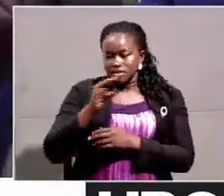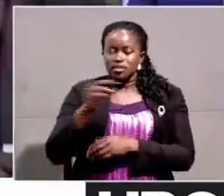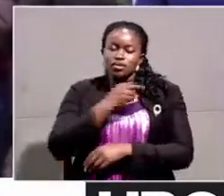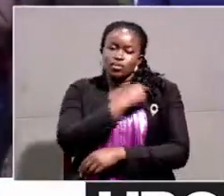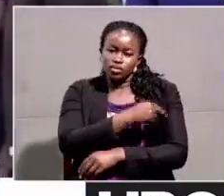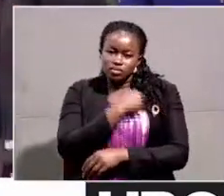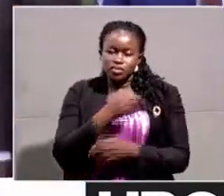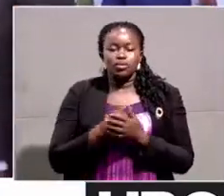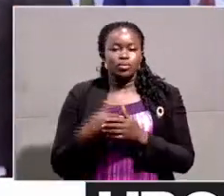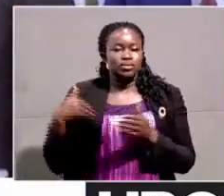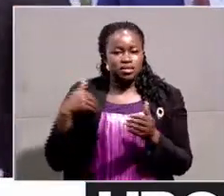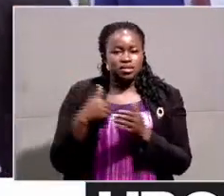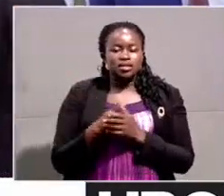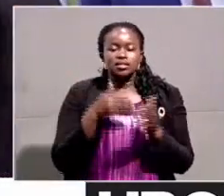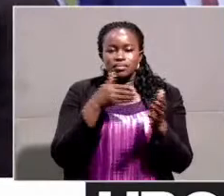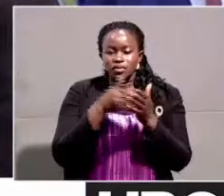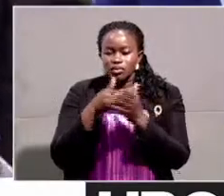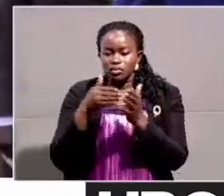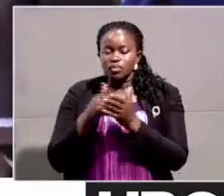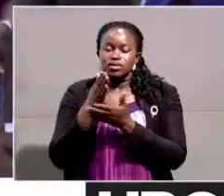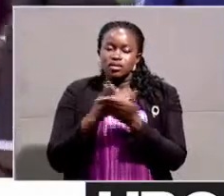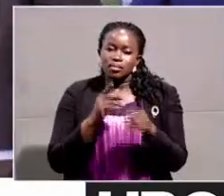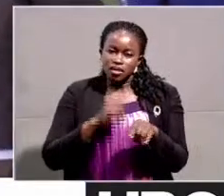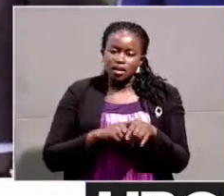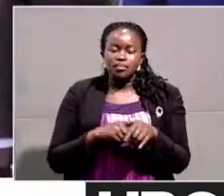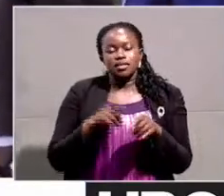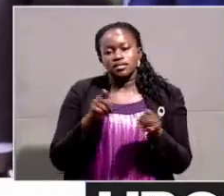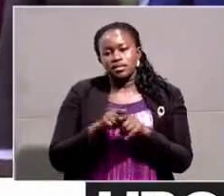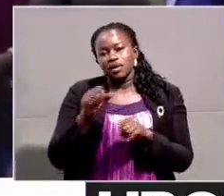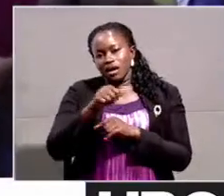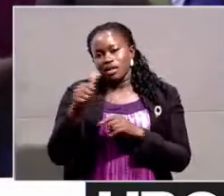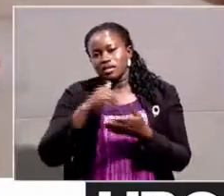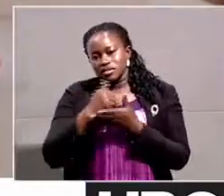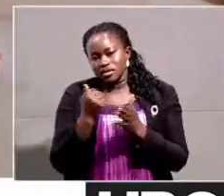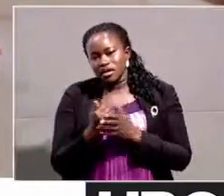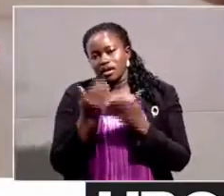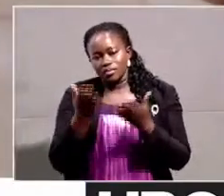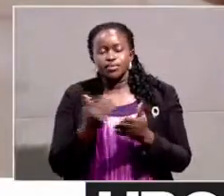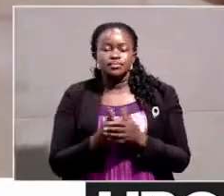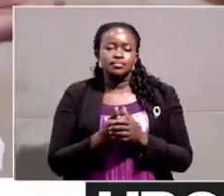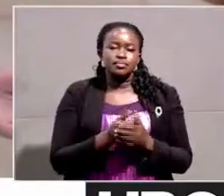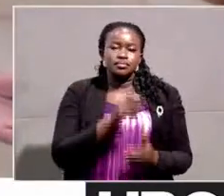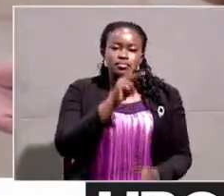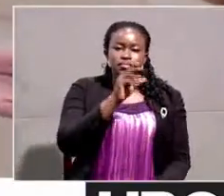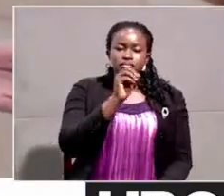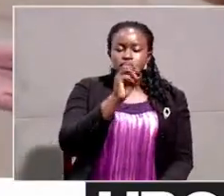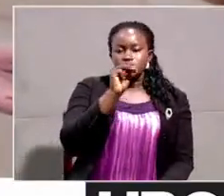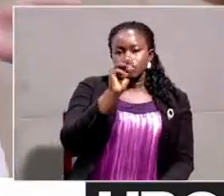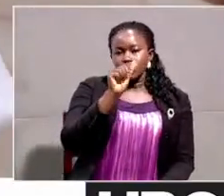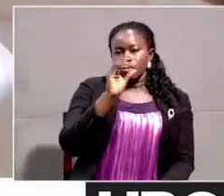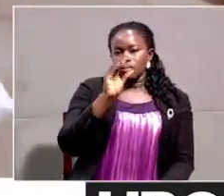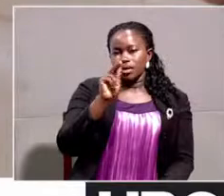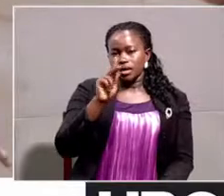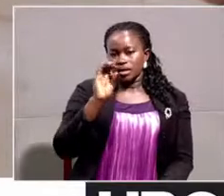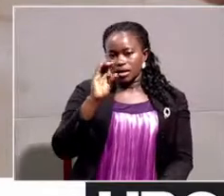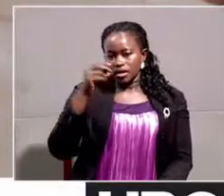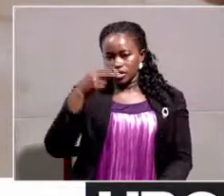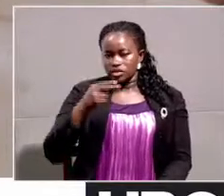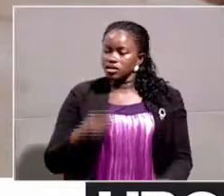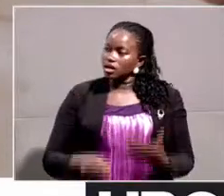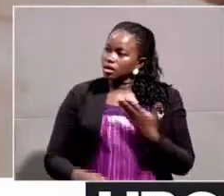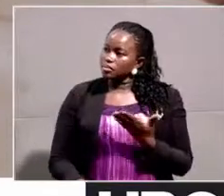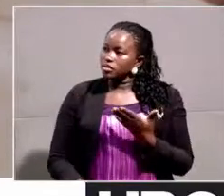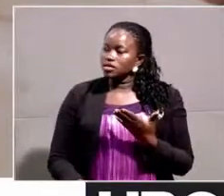been limping for some time, and also other sectors. Reverend Francis Komakech, the dean of Chigumba Catholic Parish,